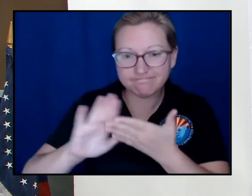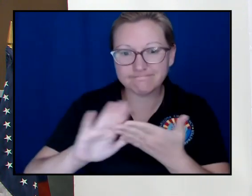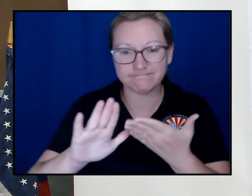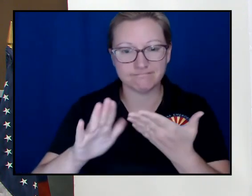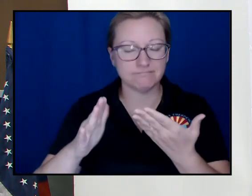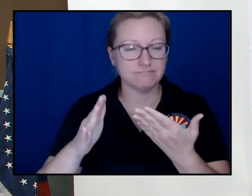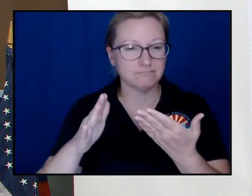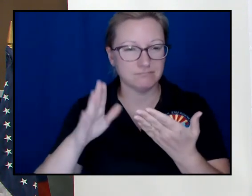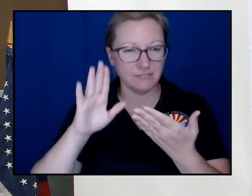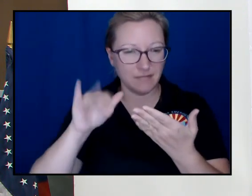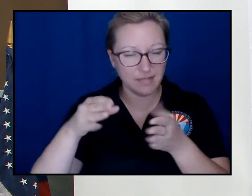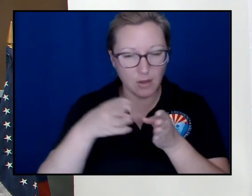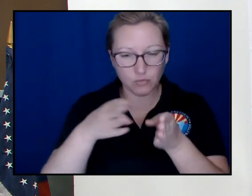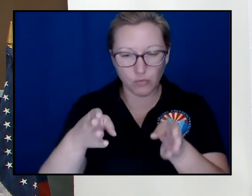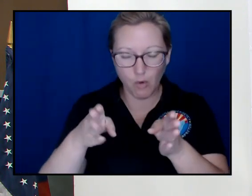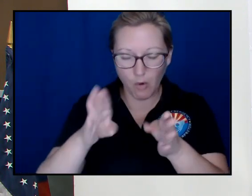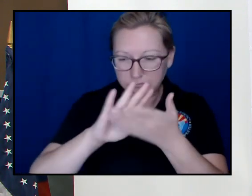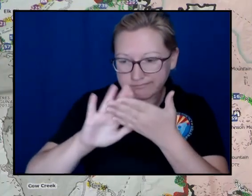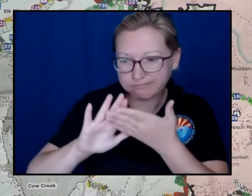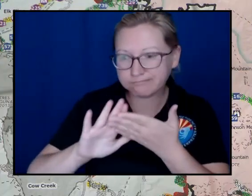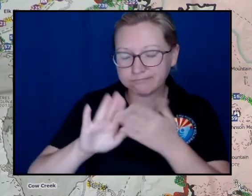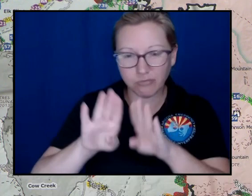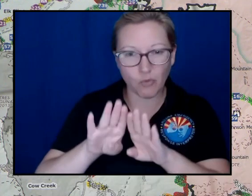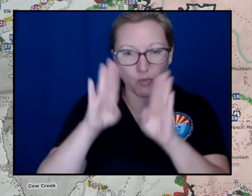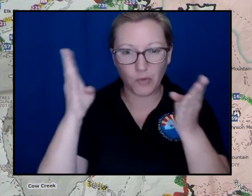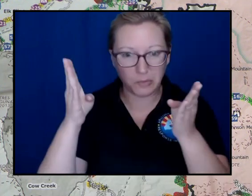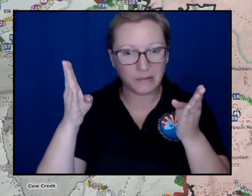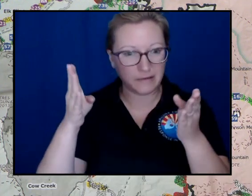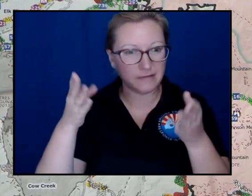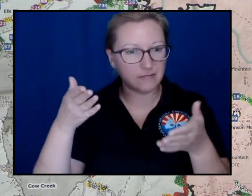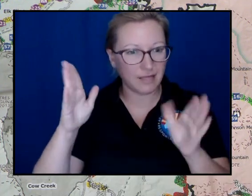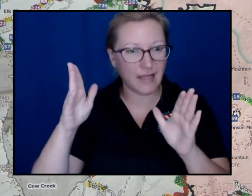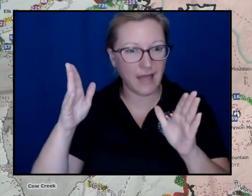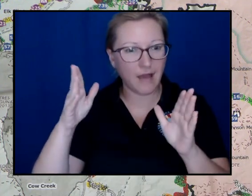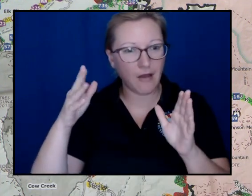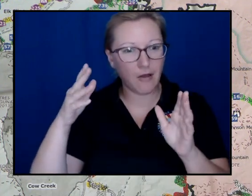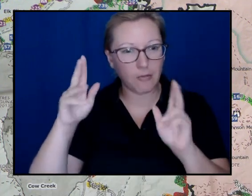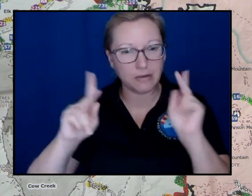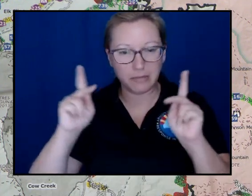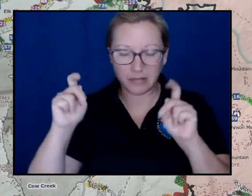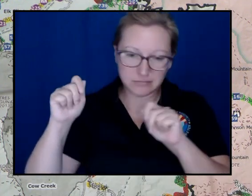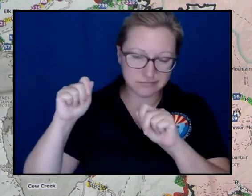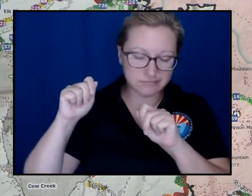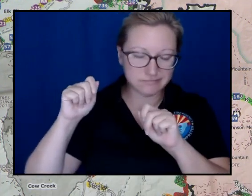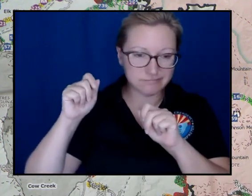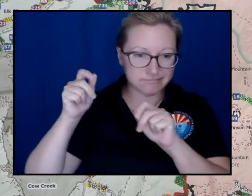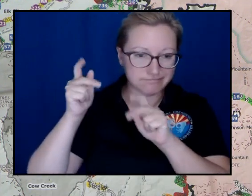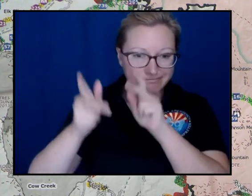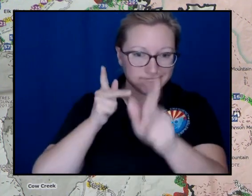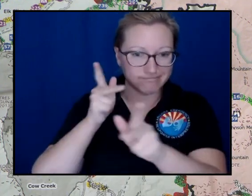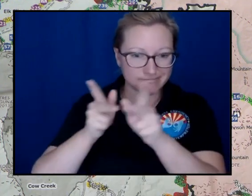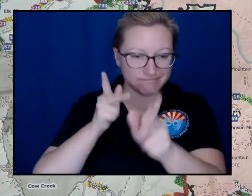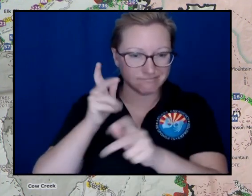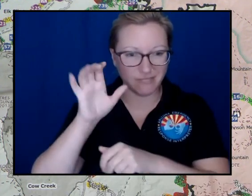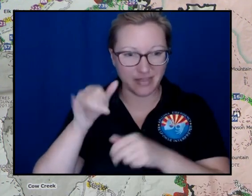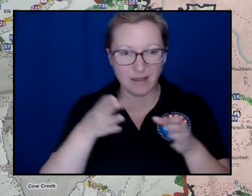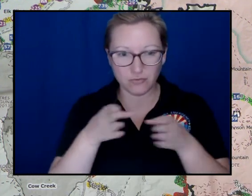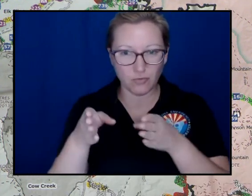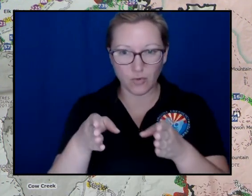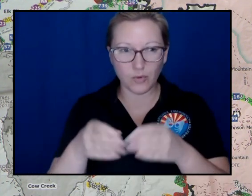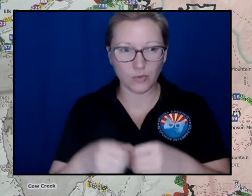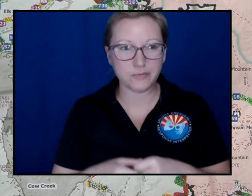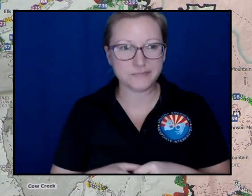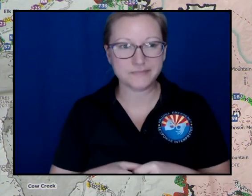public. So that's been their primary focus. And then also this division's been focusing on doing